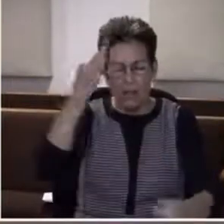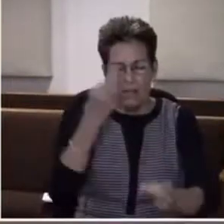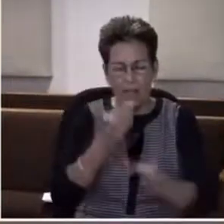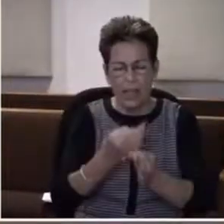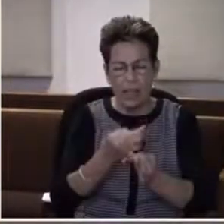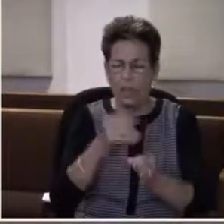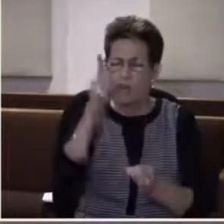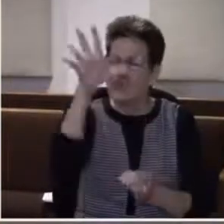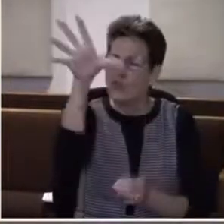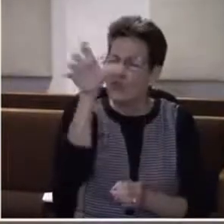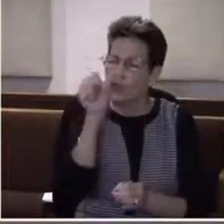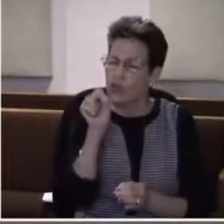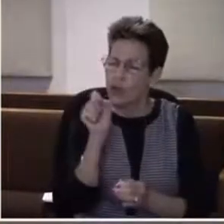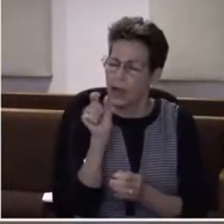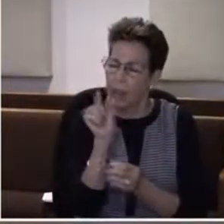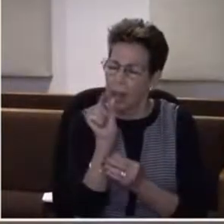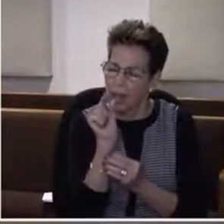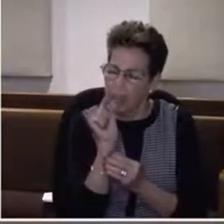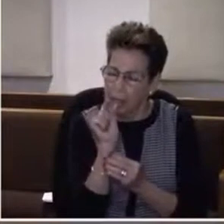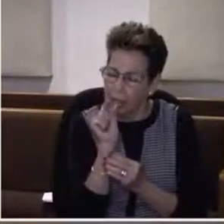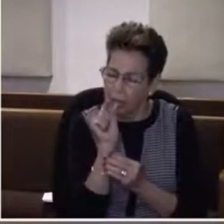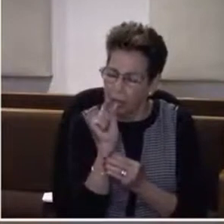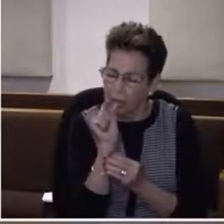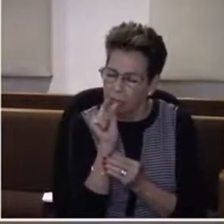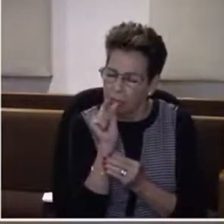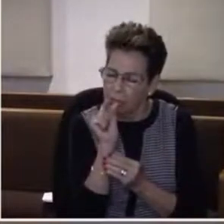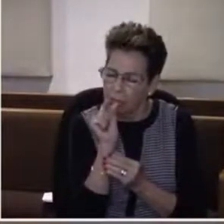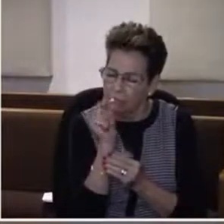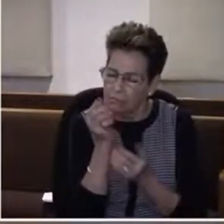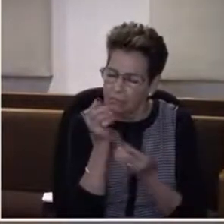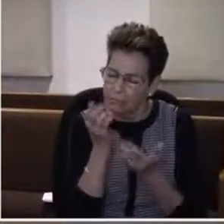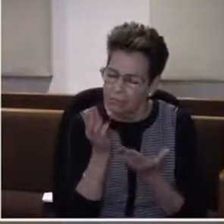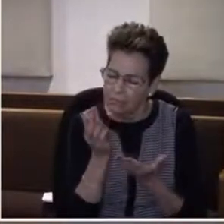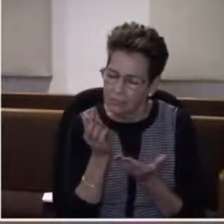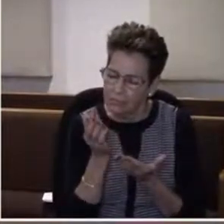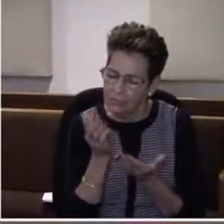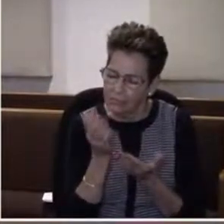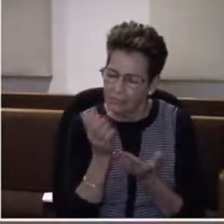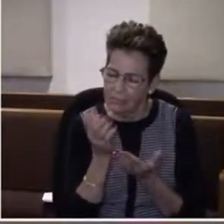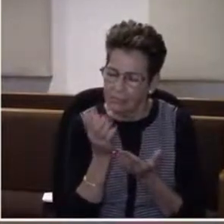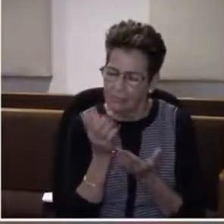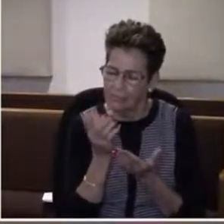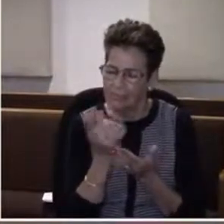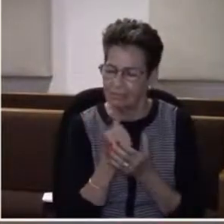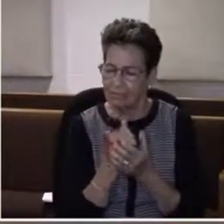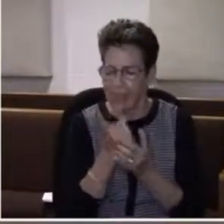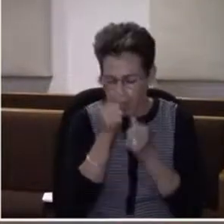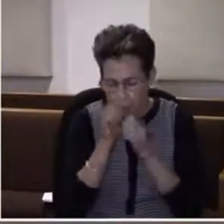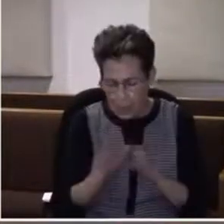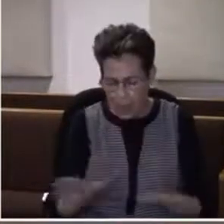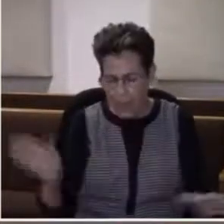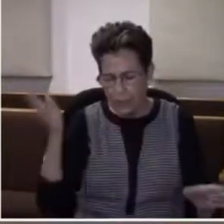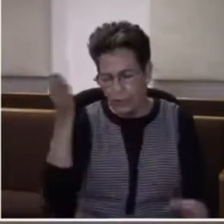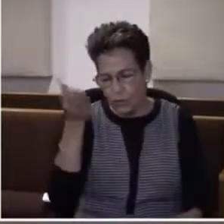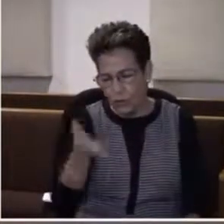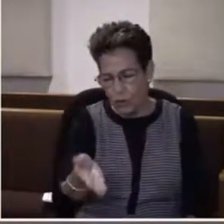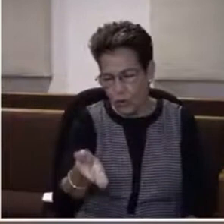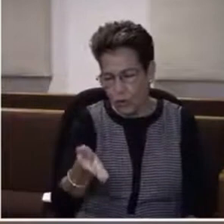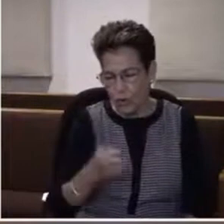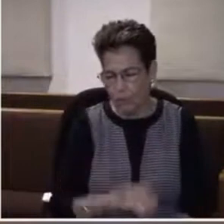little and used it greatly. Or there might be somebody tonight in this room and this is their